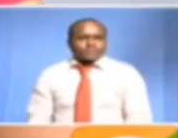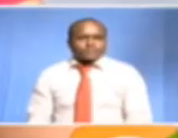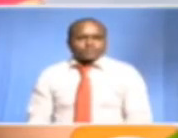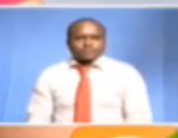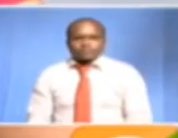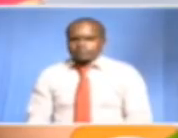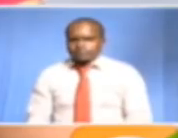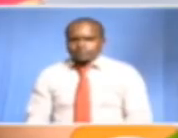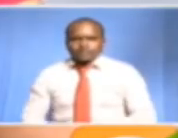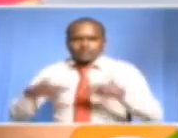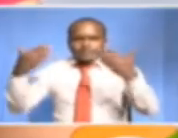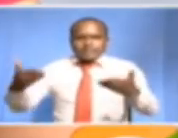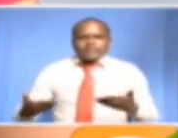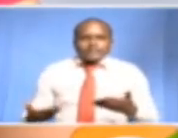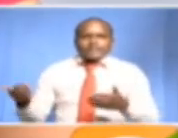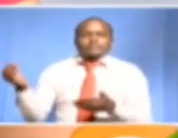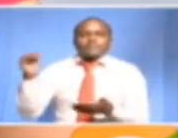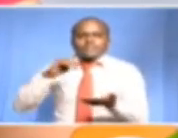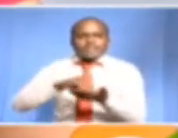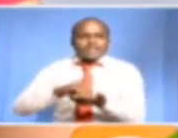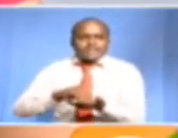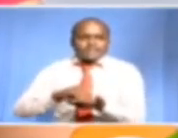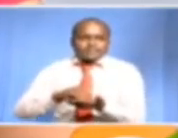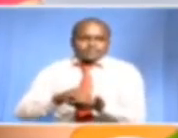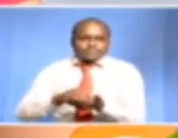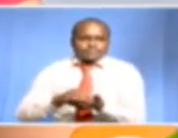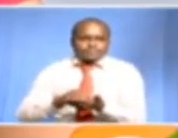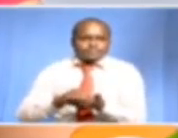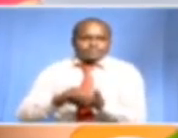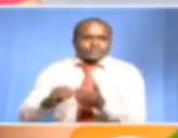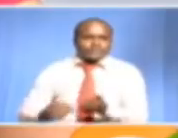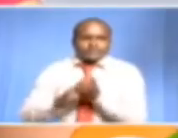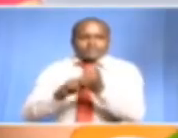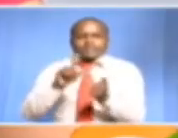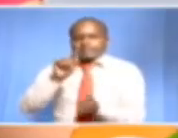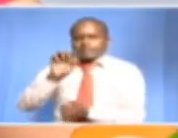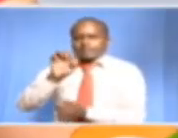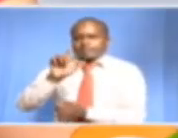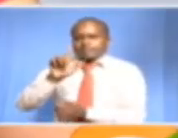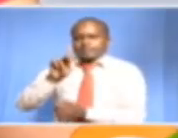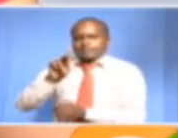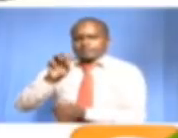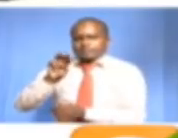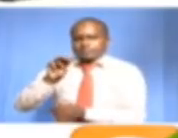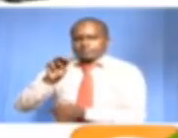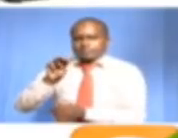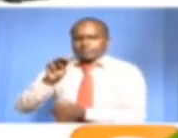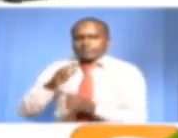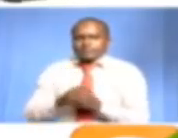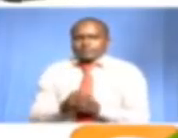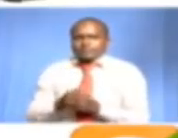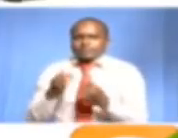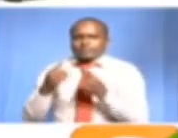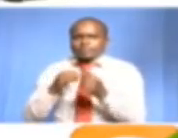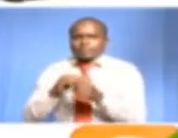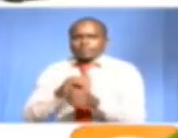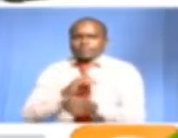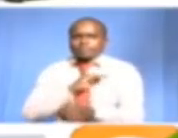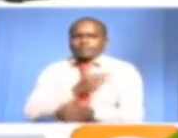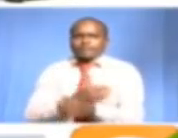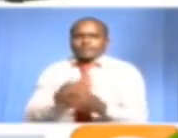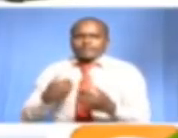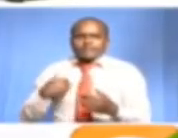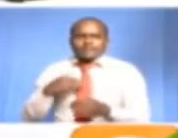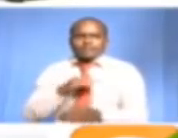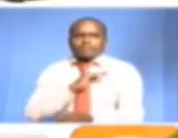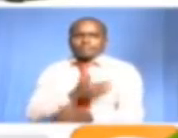right, welcome back to JKL, powered by Telkom. And speaking of power, I have a powerful woman seated